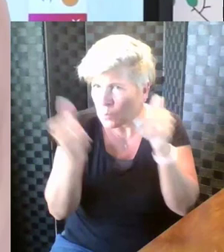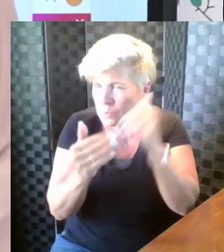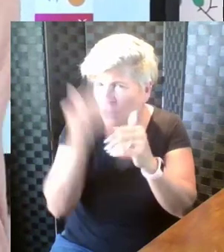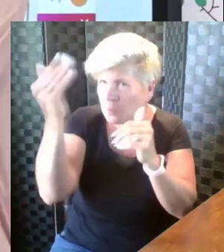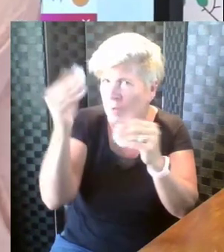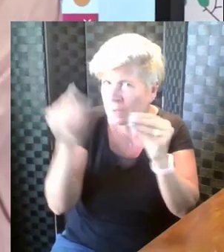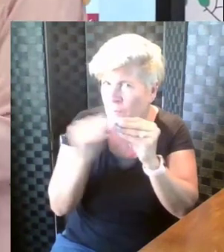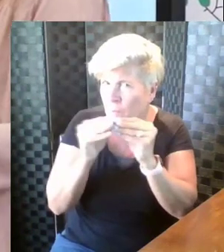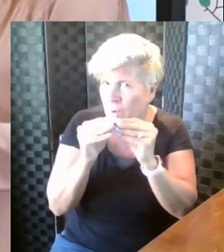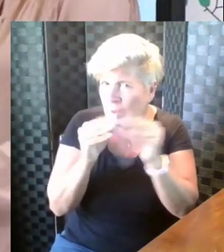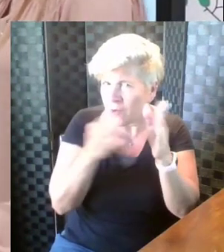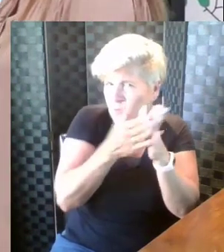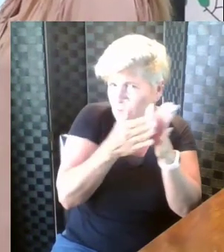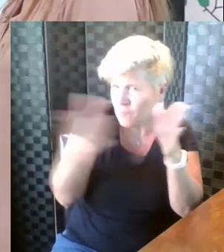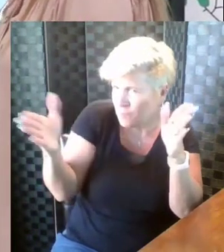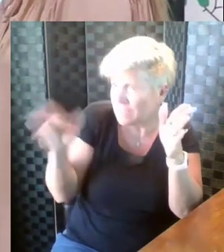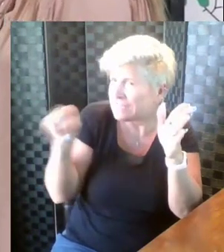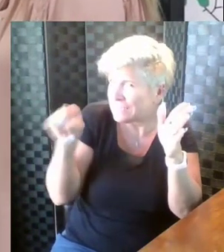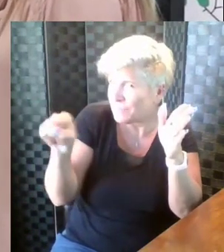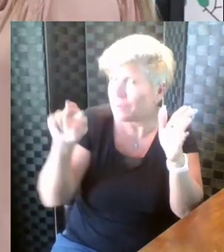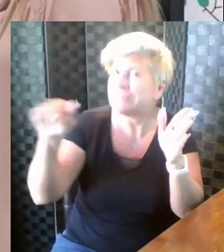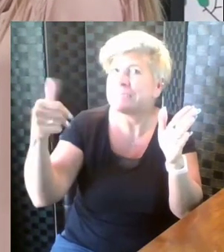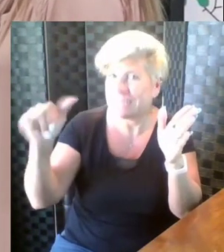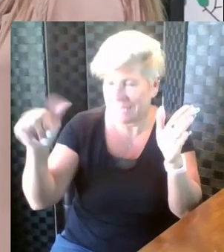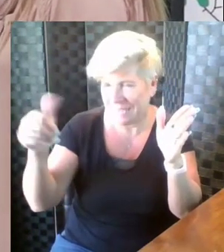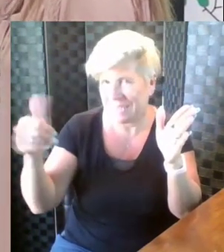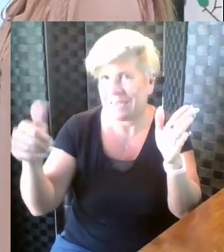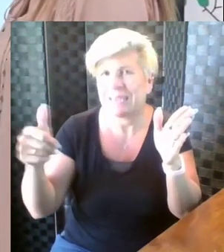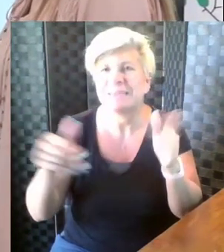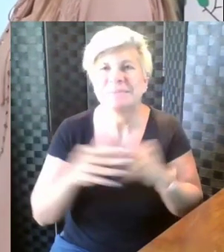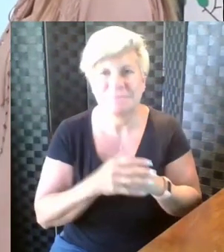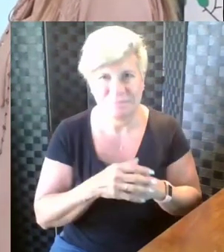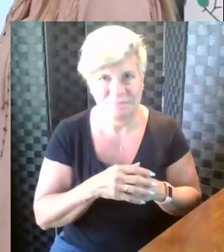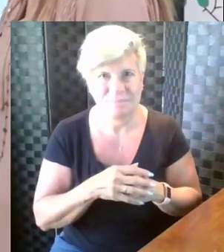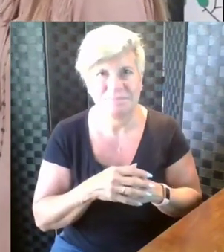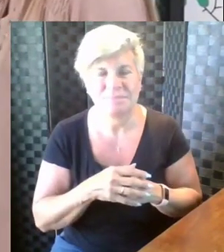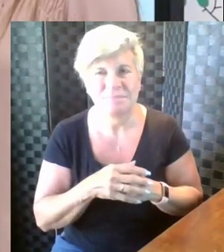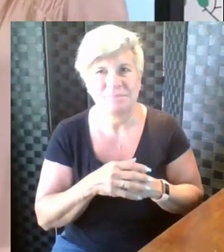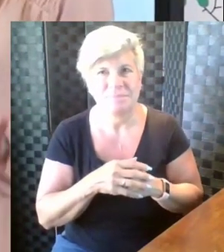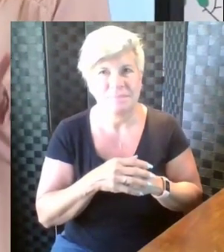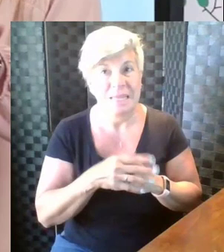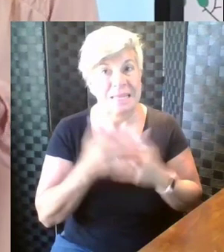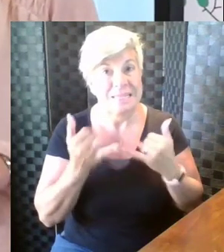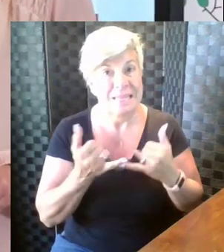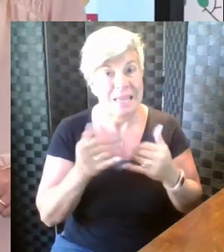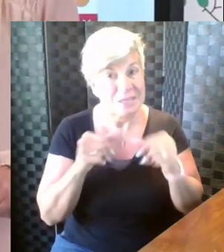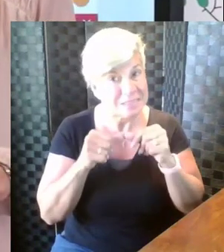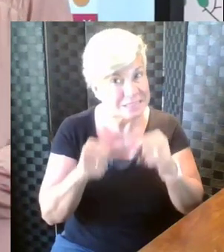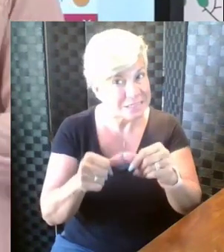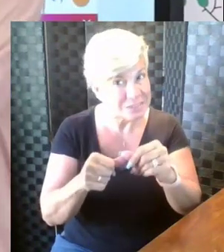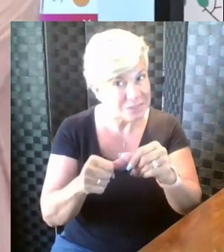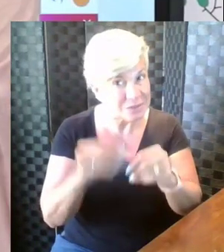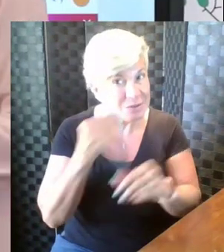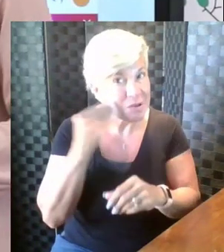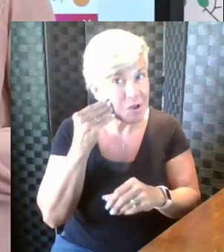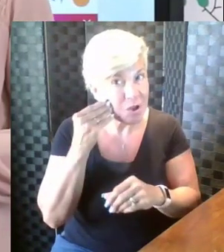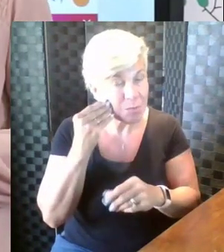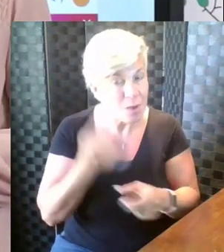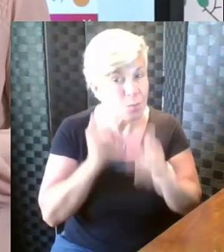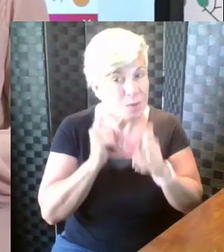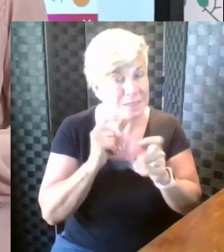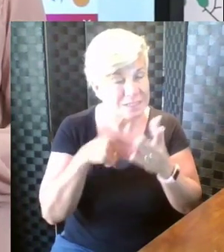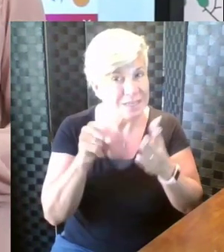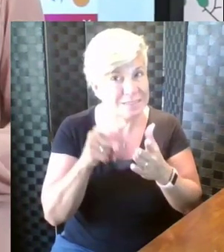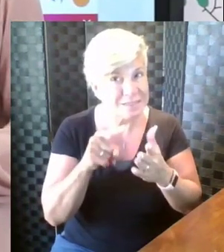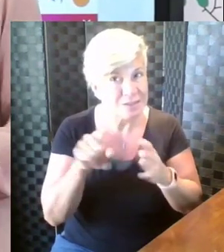or more? Further to the right. That 10. All right? Now, you're going to keep doing these at home. This was just a quick check